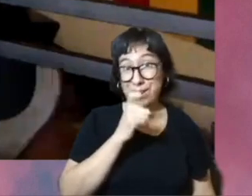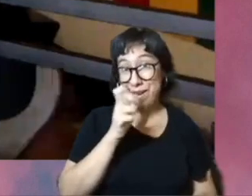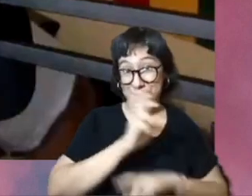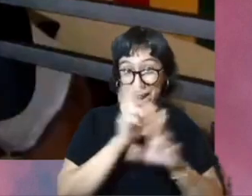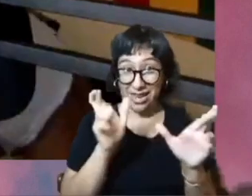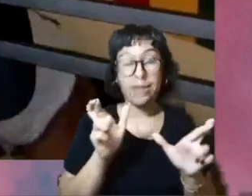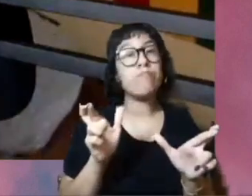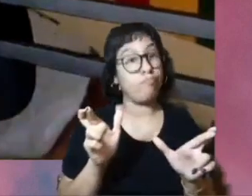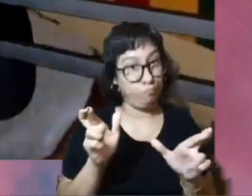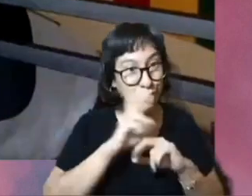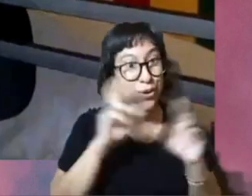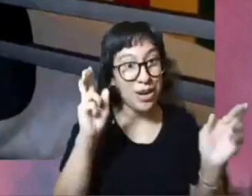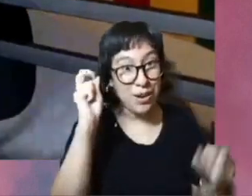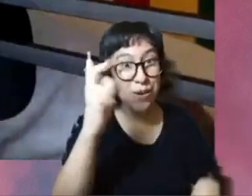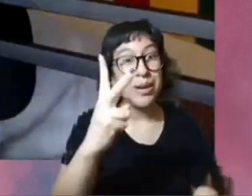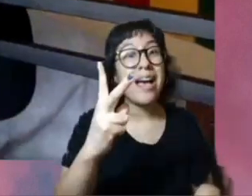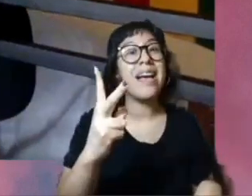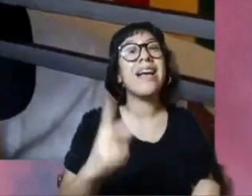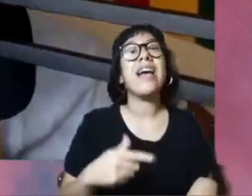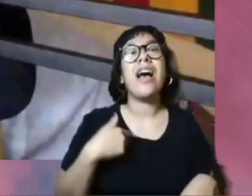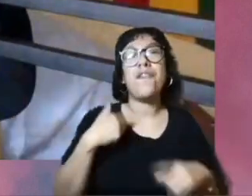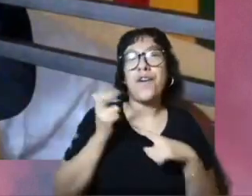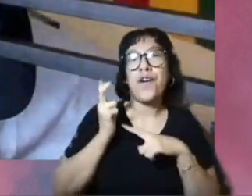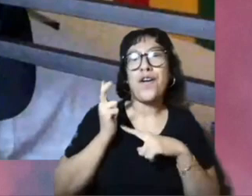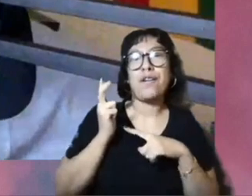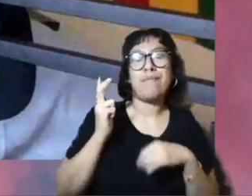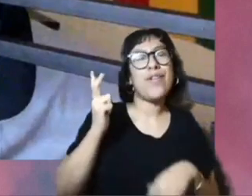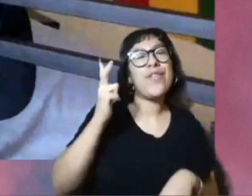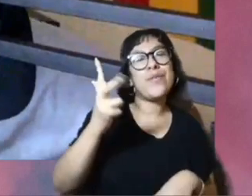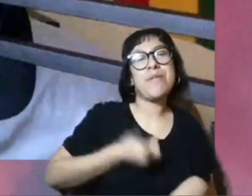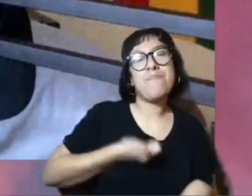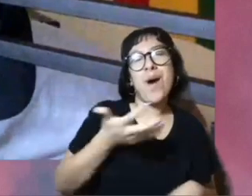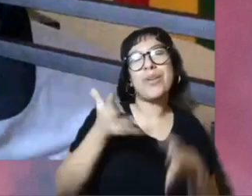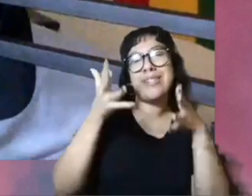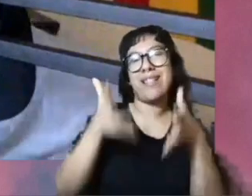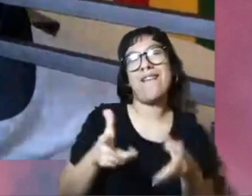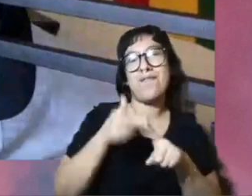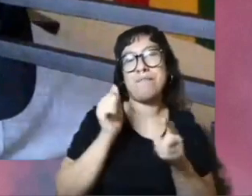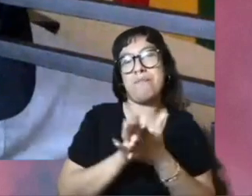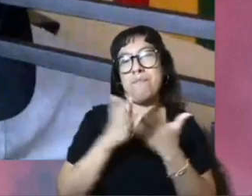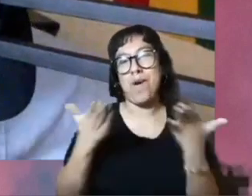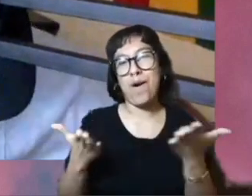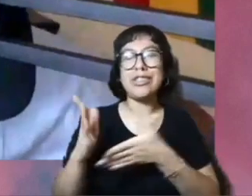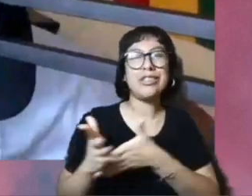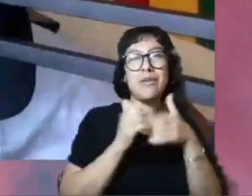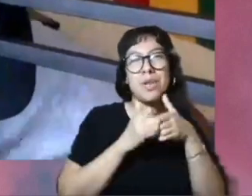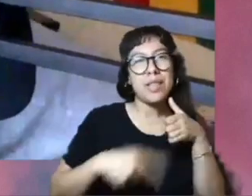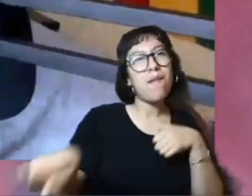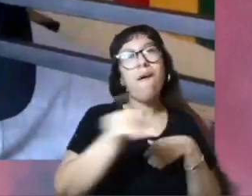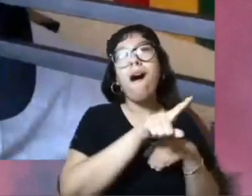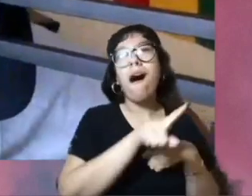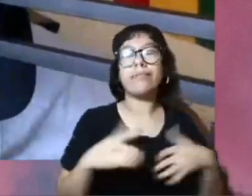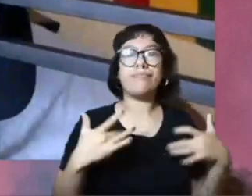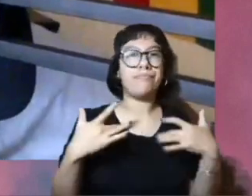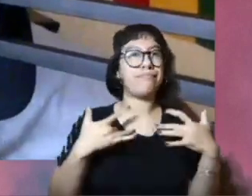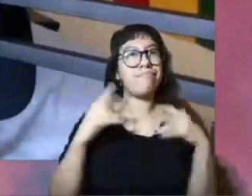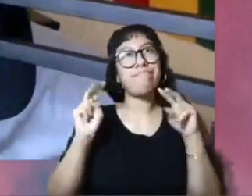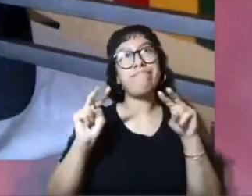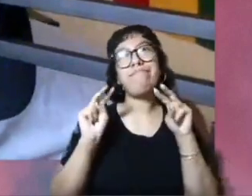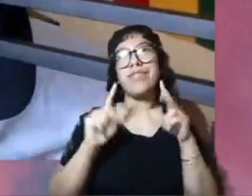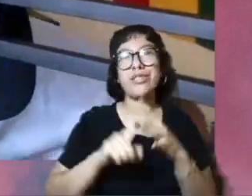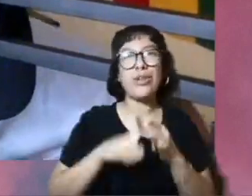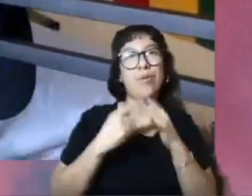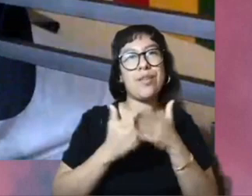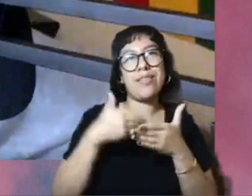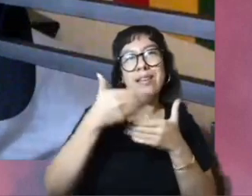better get ready, okay? We've got three more poets from the anthology about to share with you all, and I'm just so excited to get us started with the